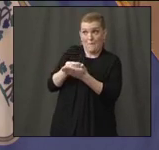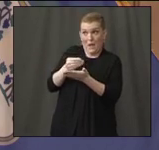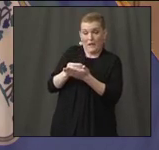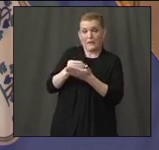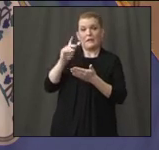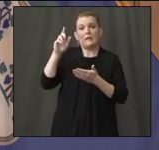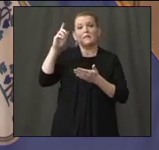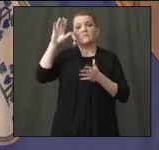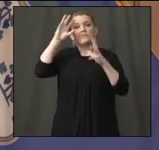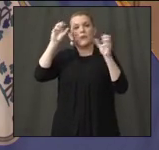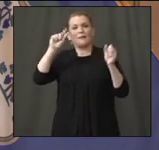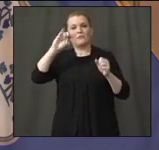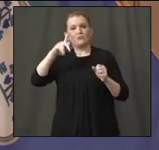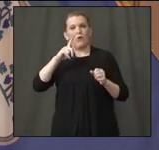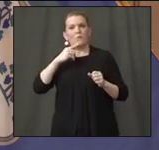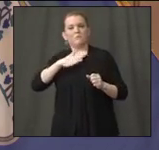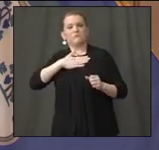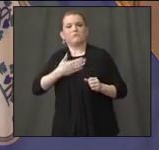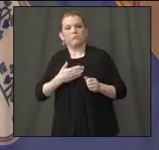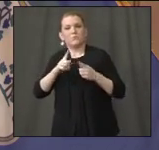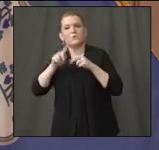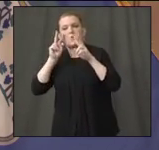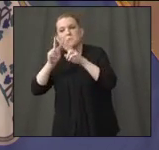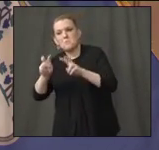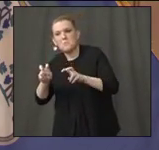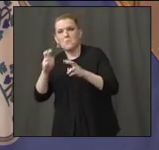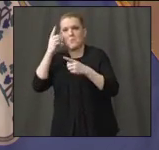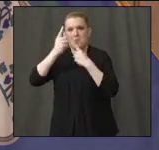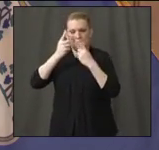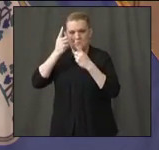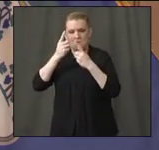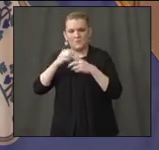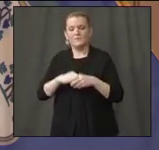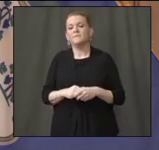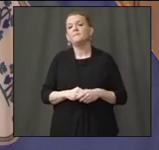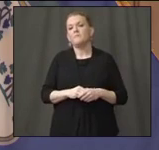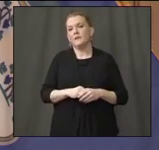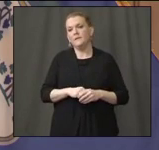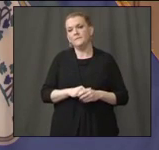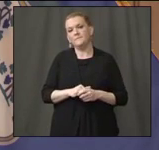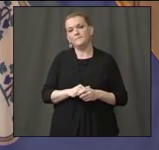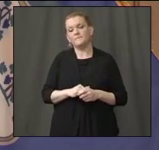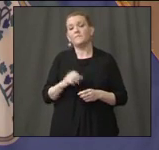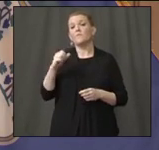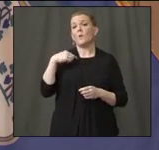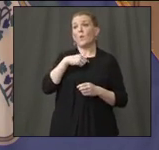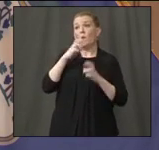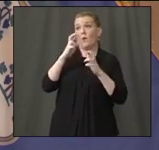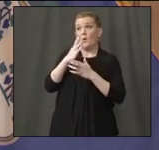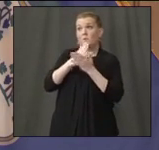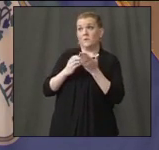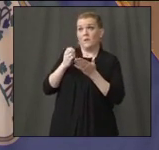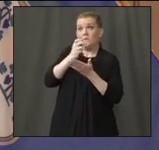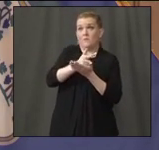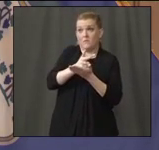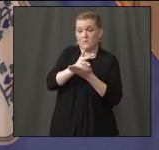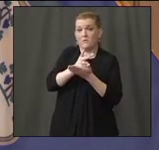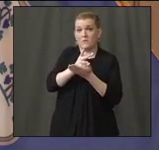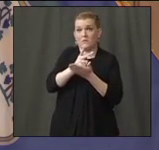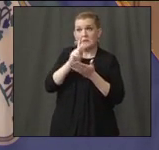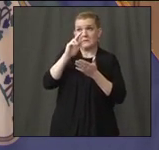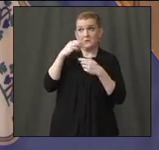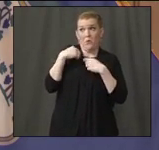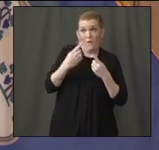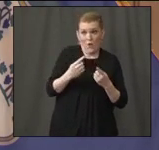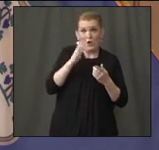flexibility in the last revenues, so we can apply some of that perhaps to revenues. But the prospects of getting any more from the feds